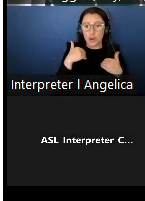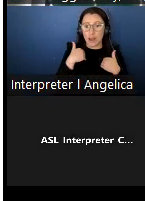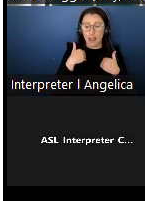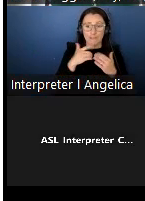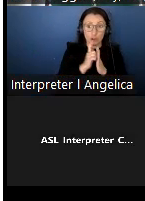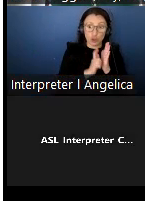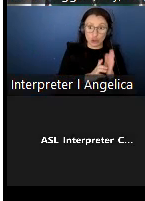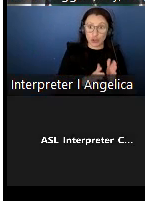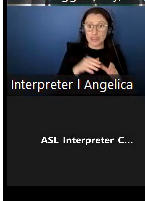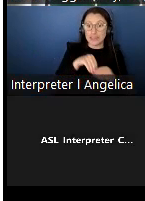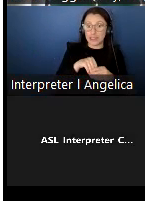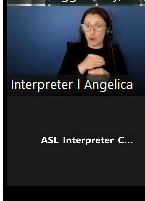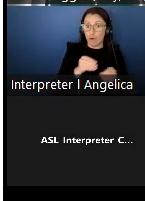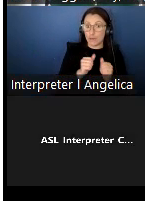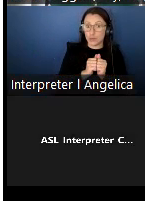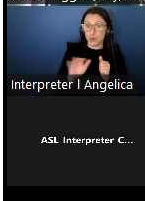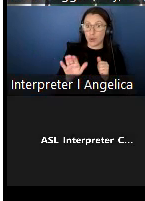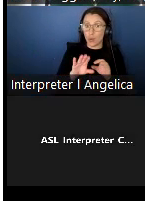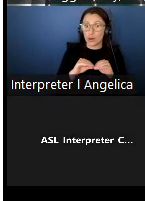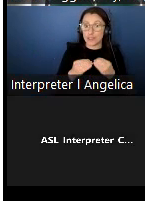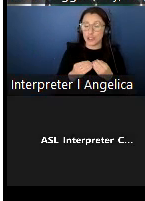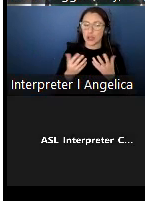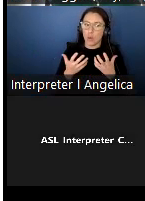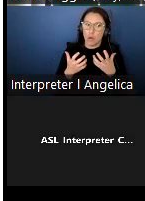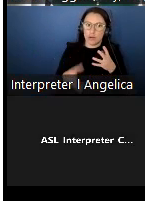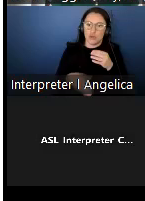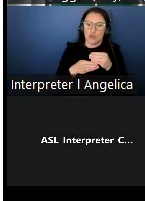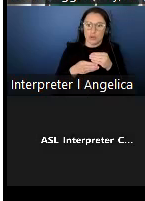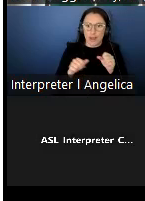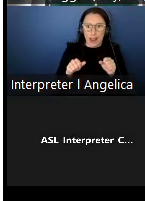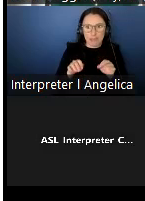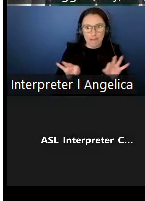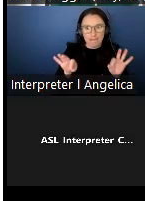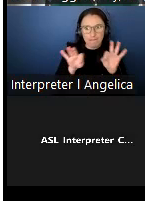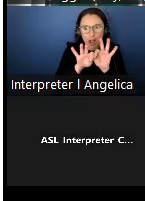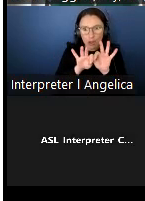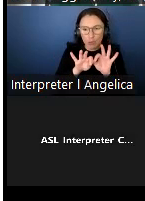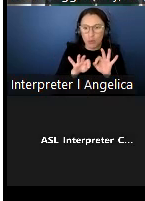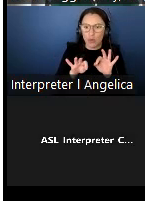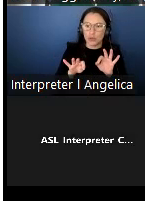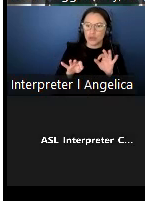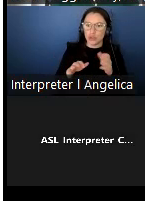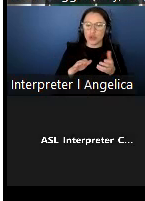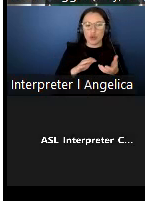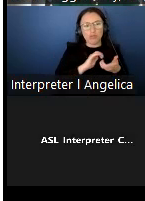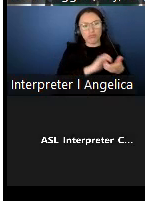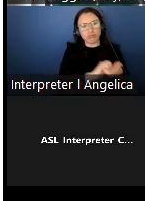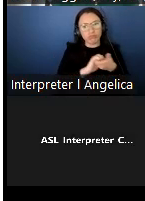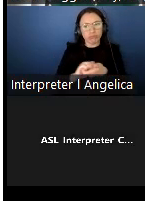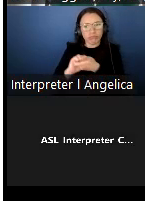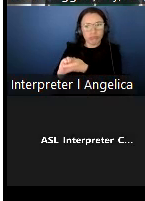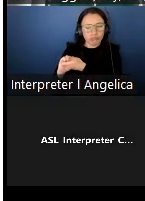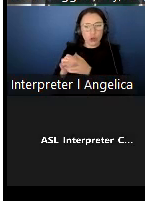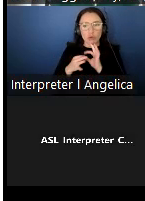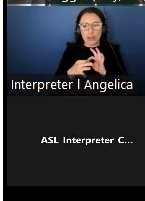with your organization, I just wanted to note that it can be valuable to consider fostering a relationship with other